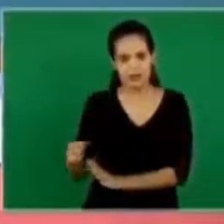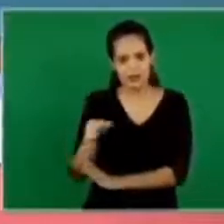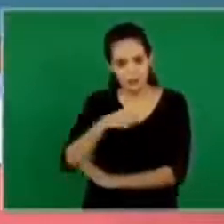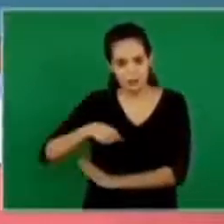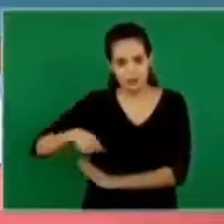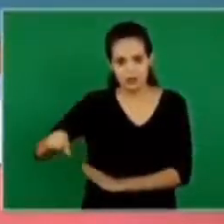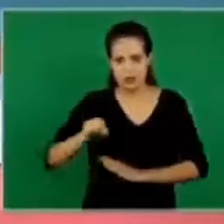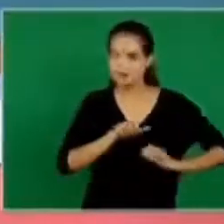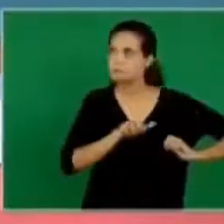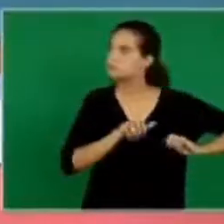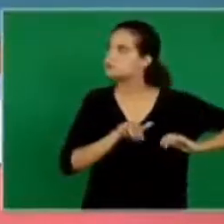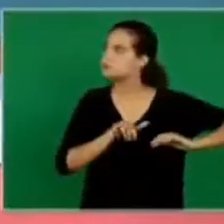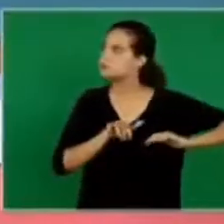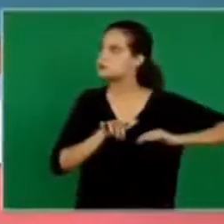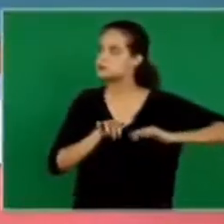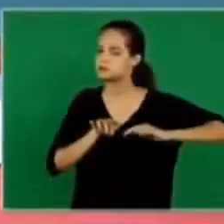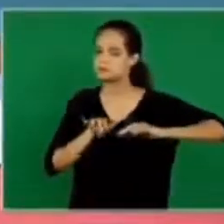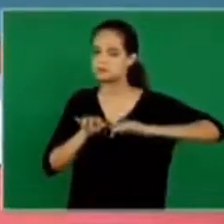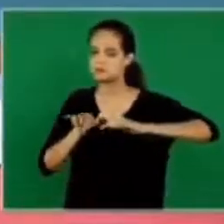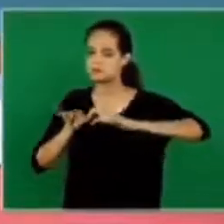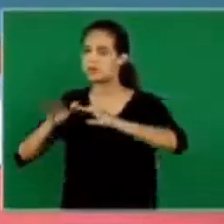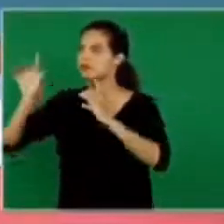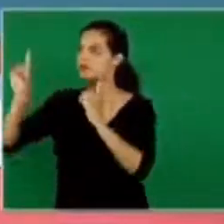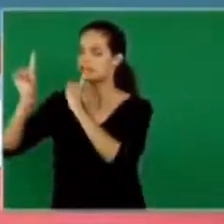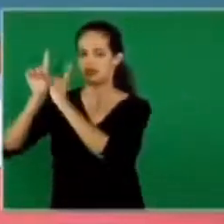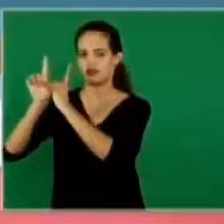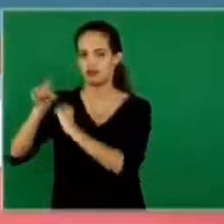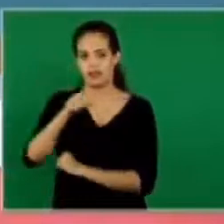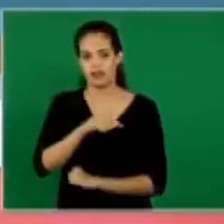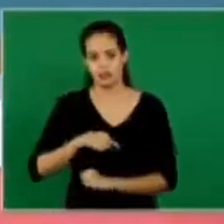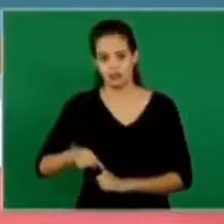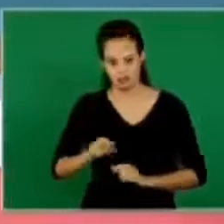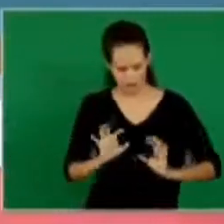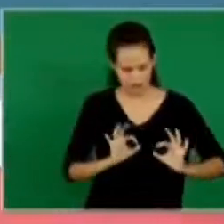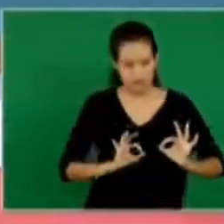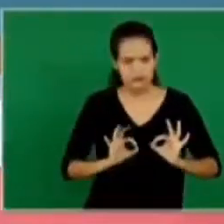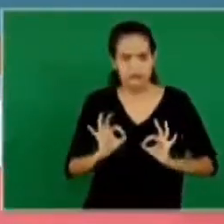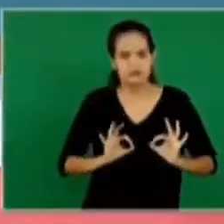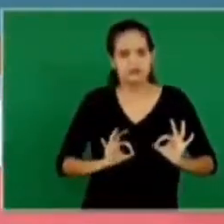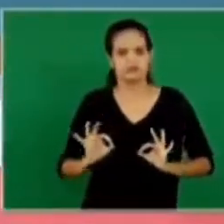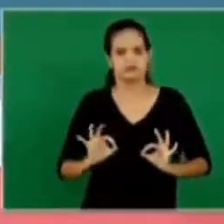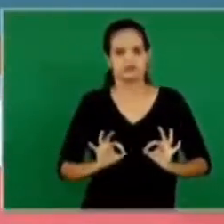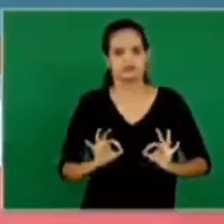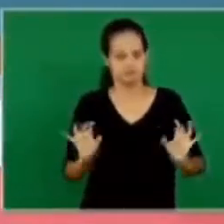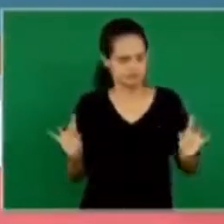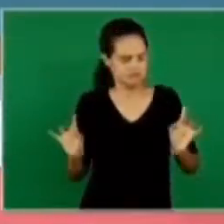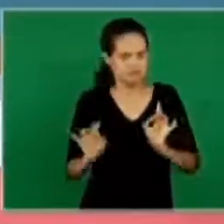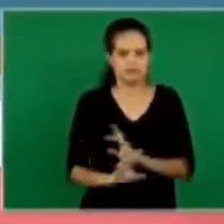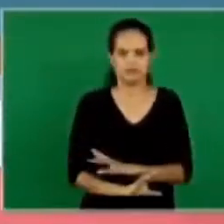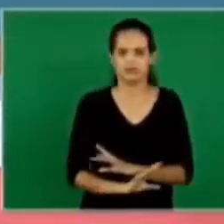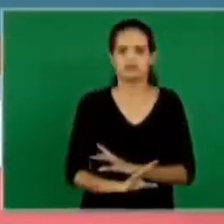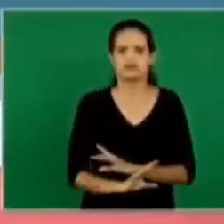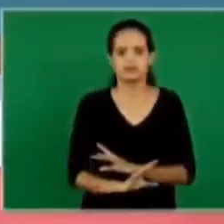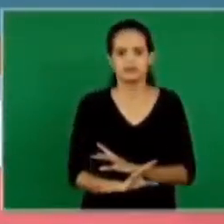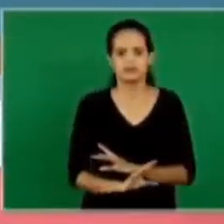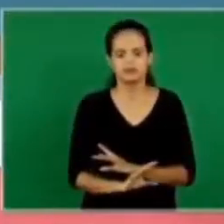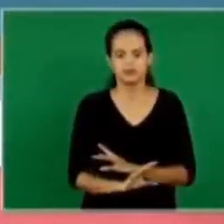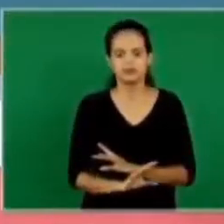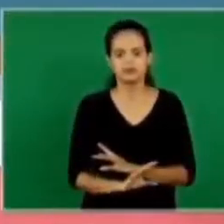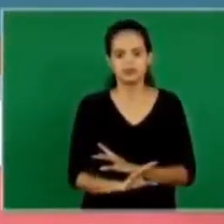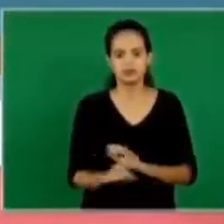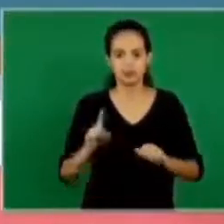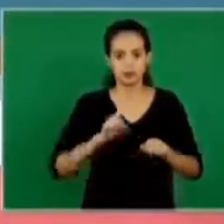get out of her room, the room where she's getting ready. But when the bride is